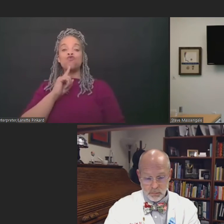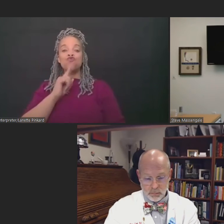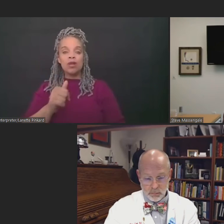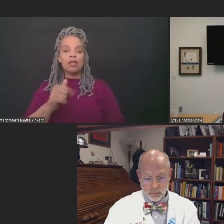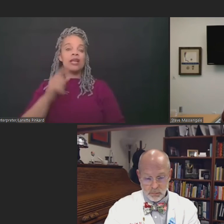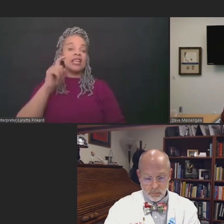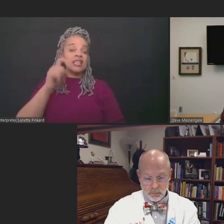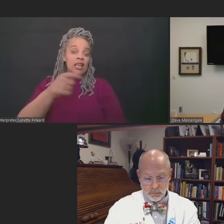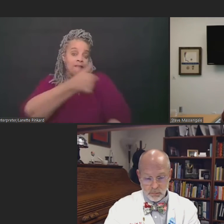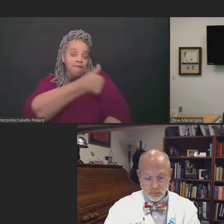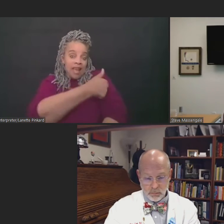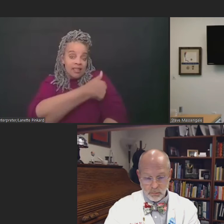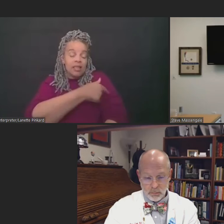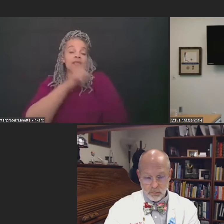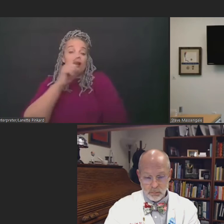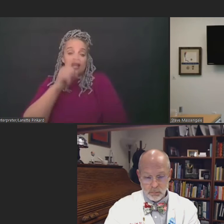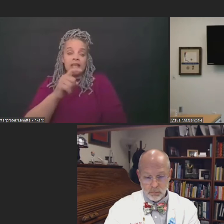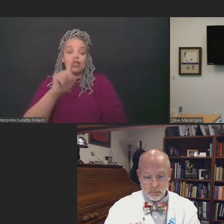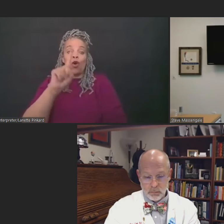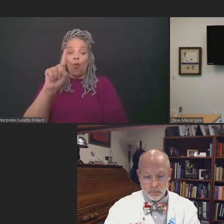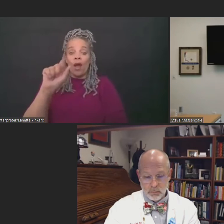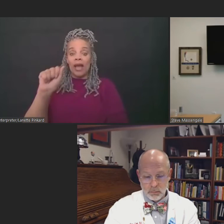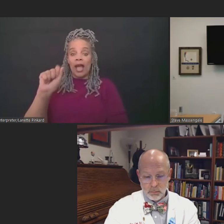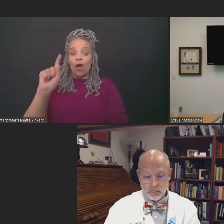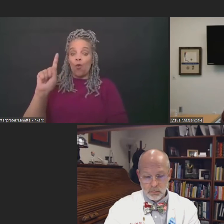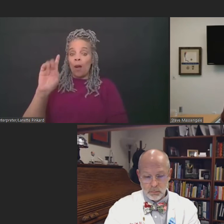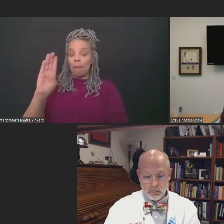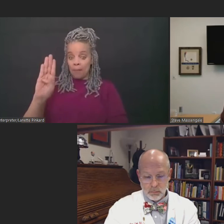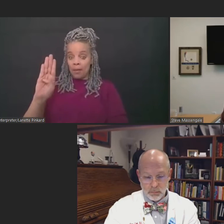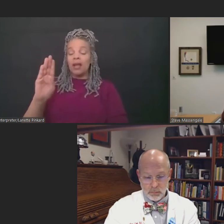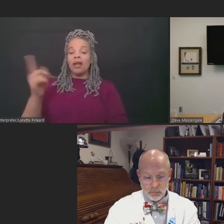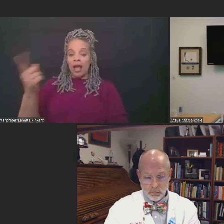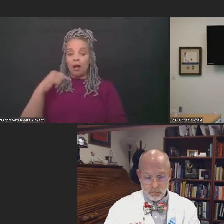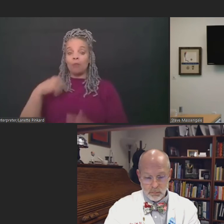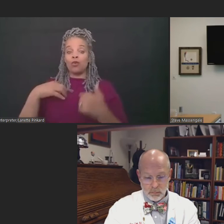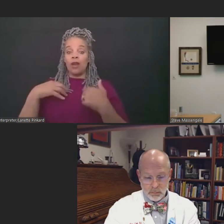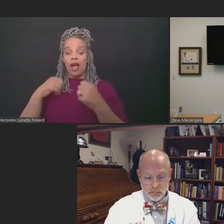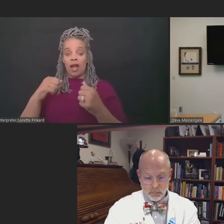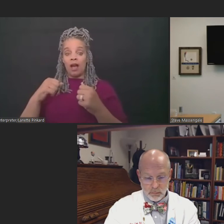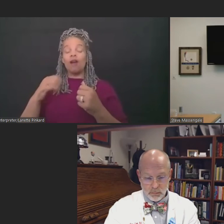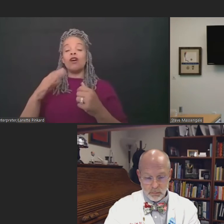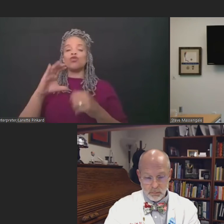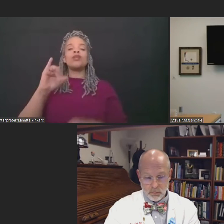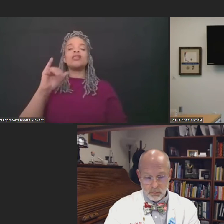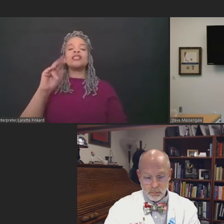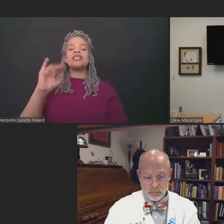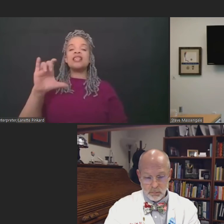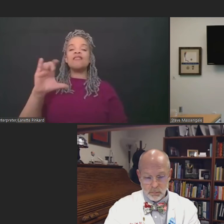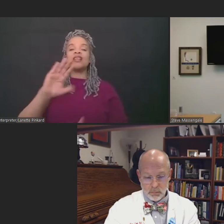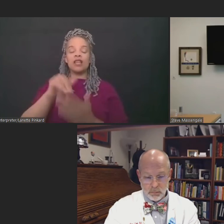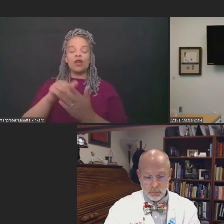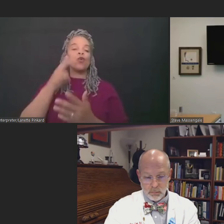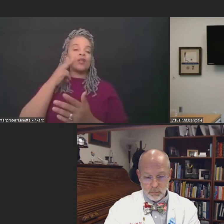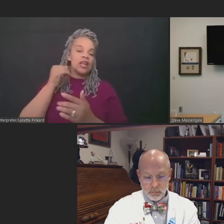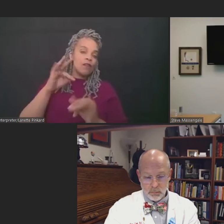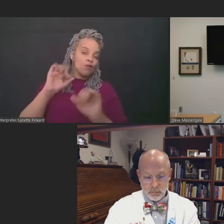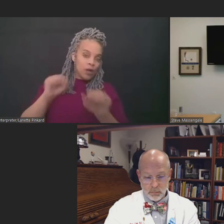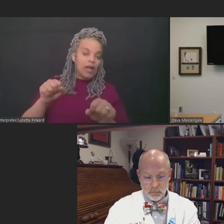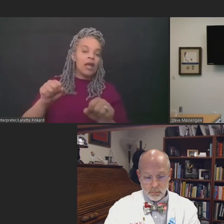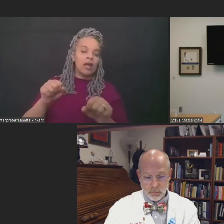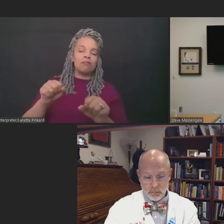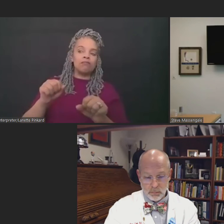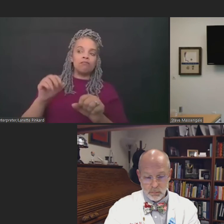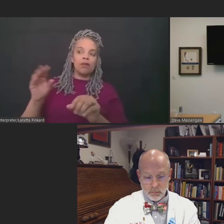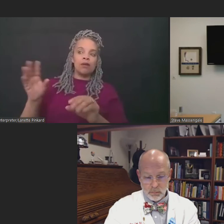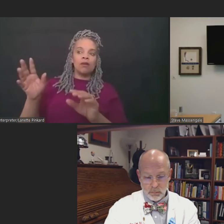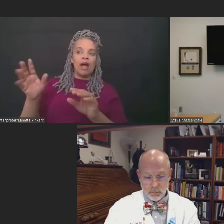needs a vaccine and they meet that 1A, 1B, and they come up to the health department, come up to the Civic Center, we will see whether or not we can work them into the